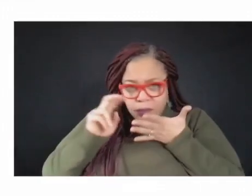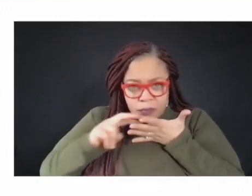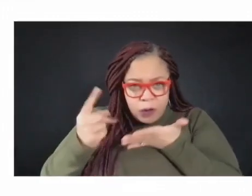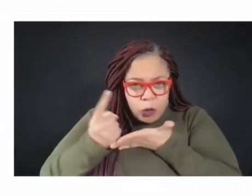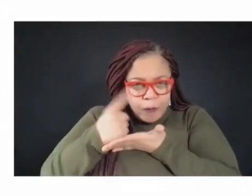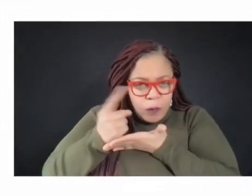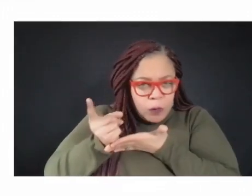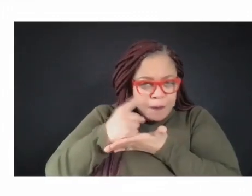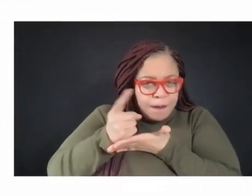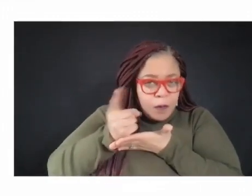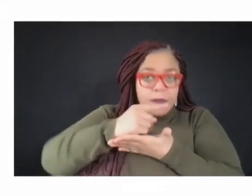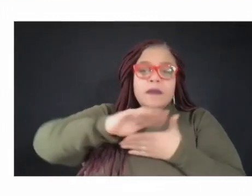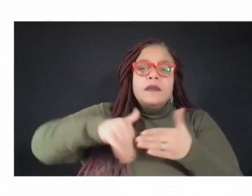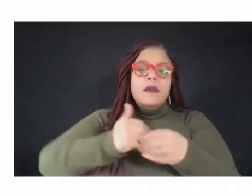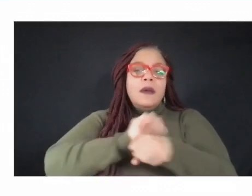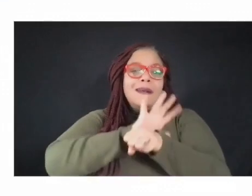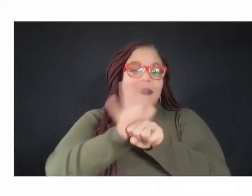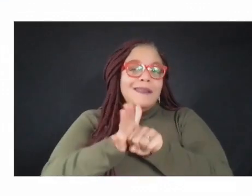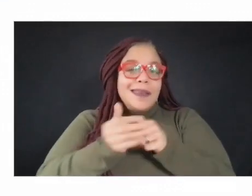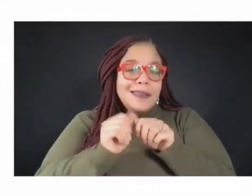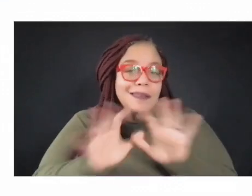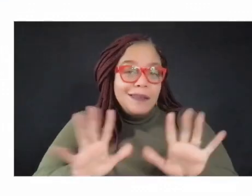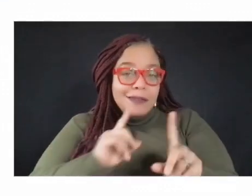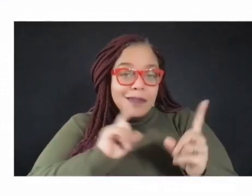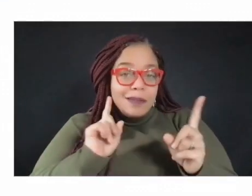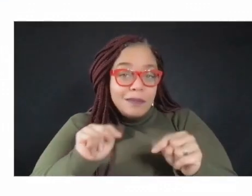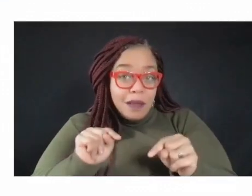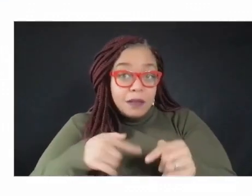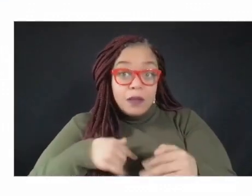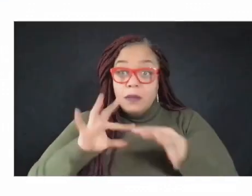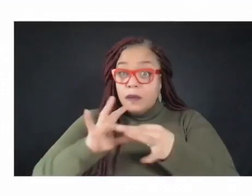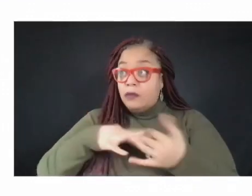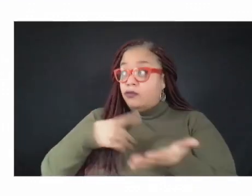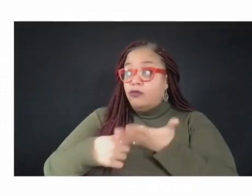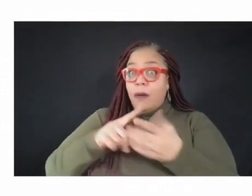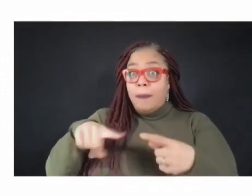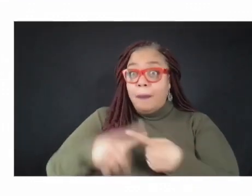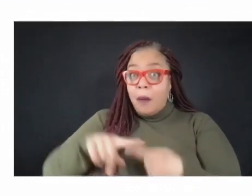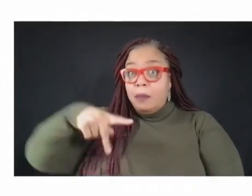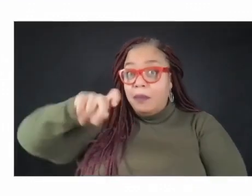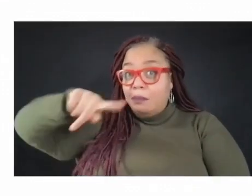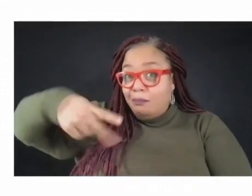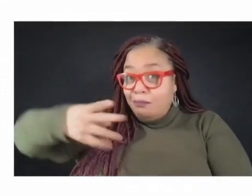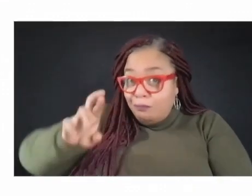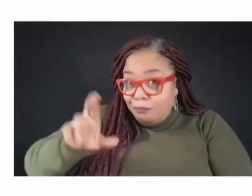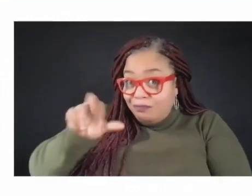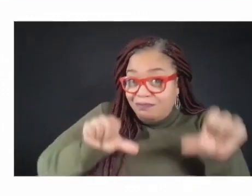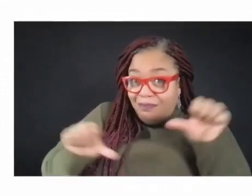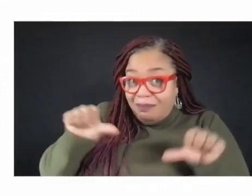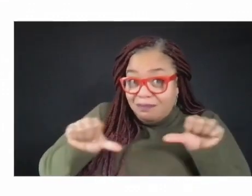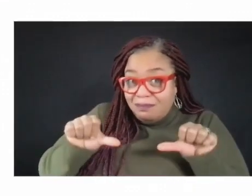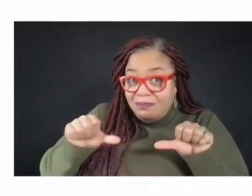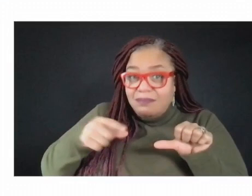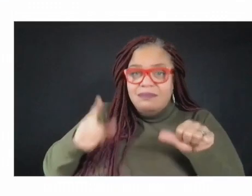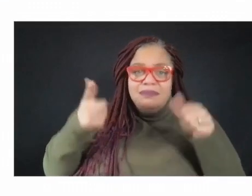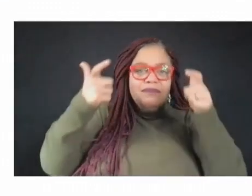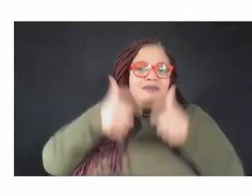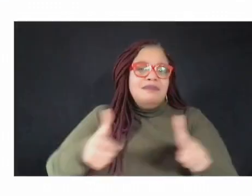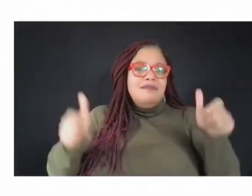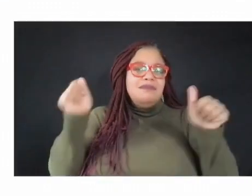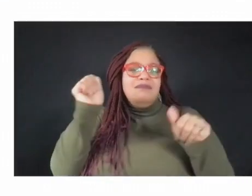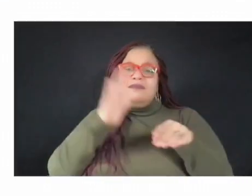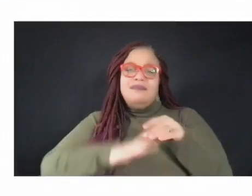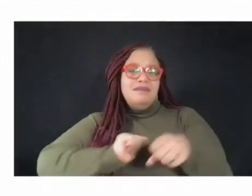talking about FEPR science. It's bigger than the COVID experience, but if we do that well, we